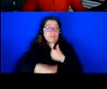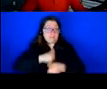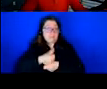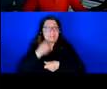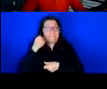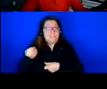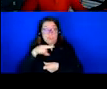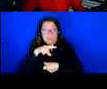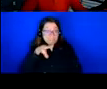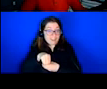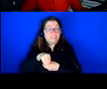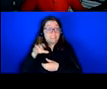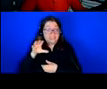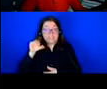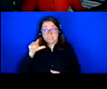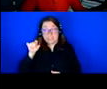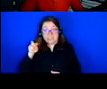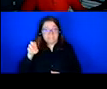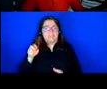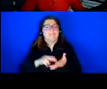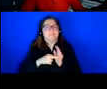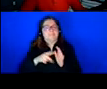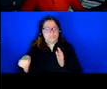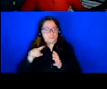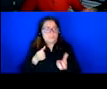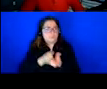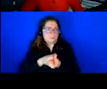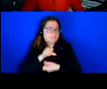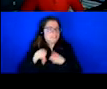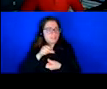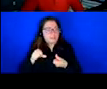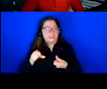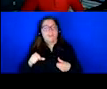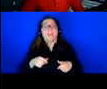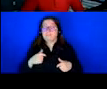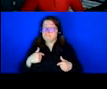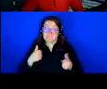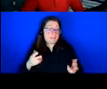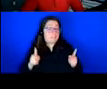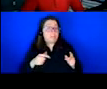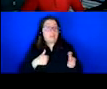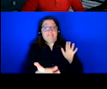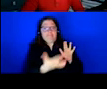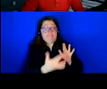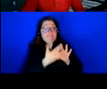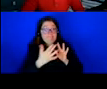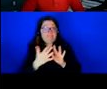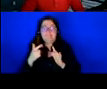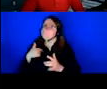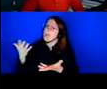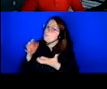each other. But I've had people reach out to me in the collective say, I want to just learn about your job and build on that. So you can have a chance to kind of